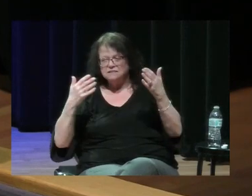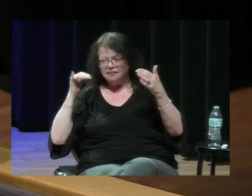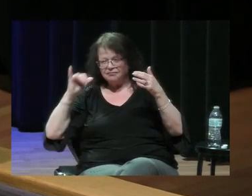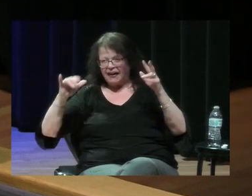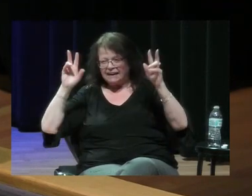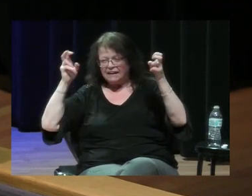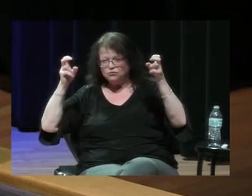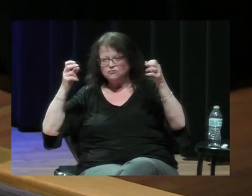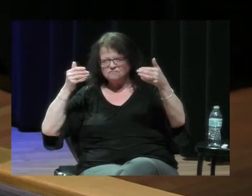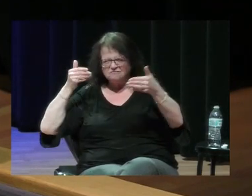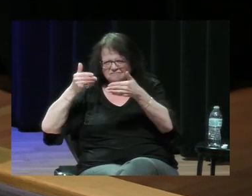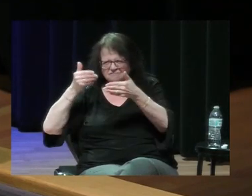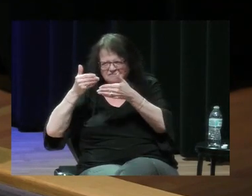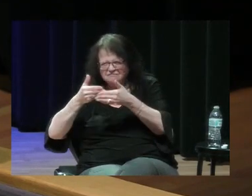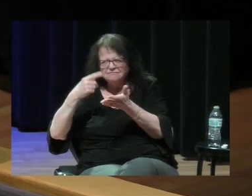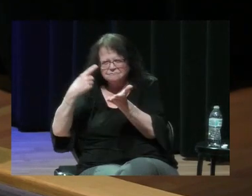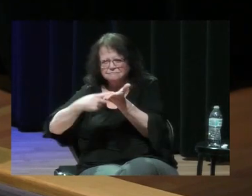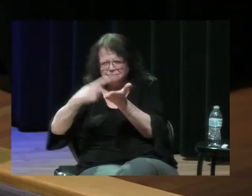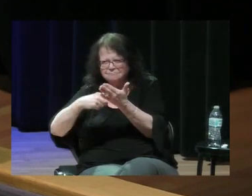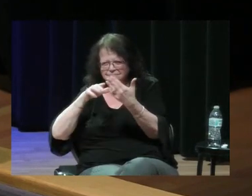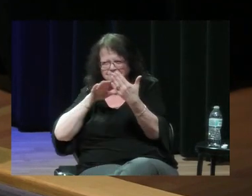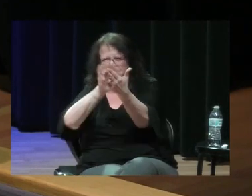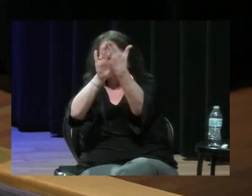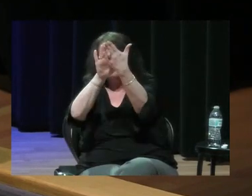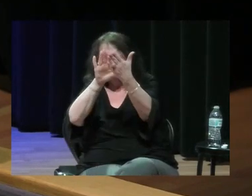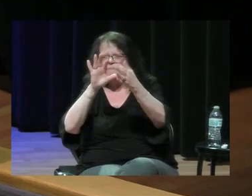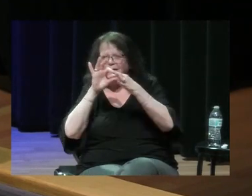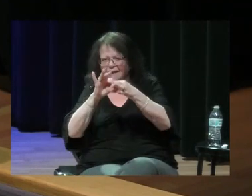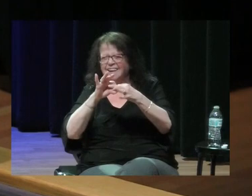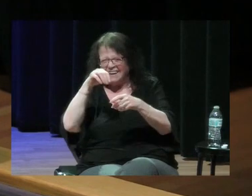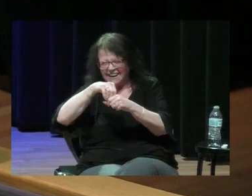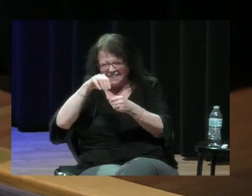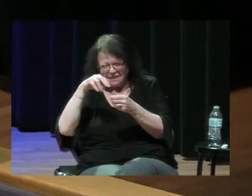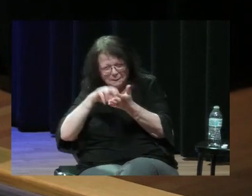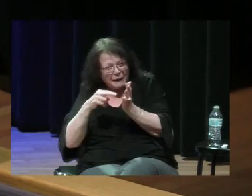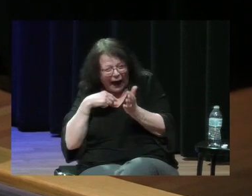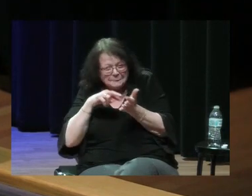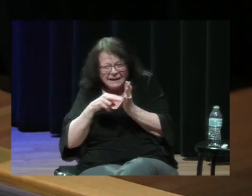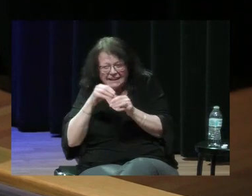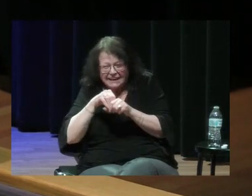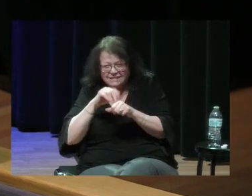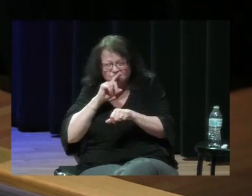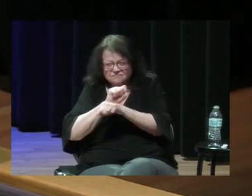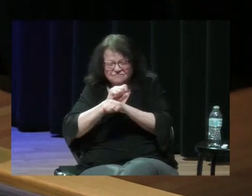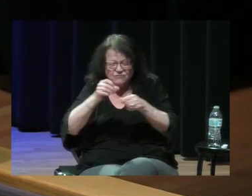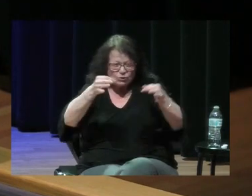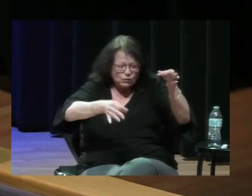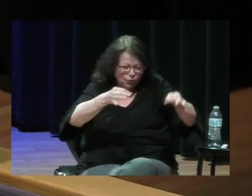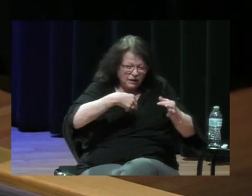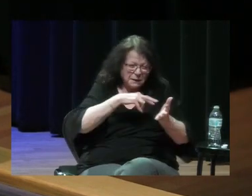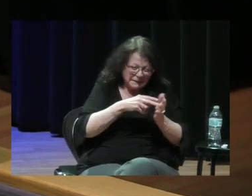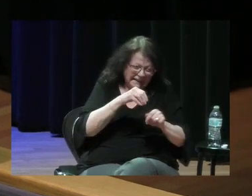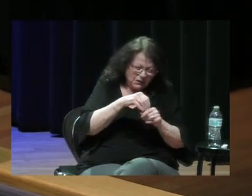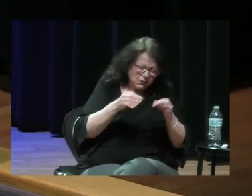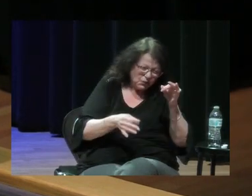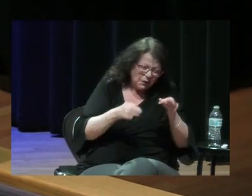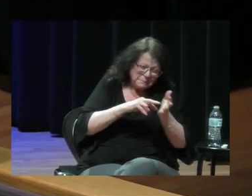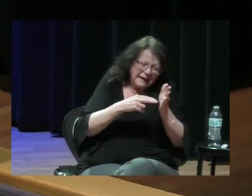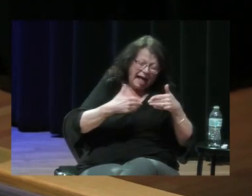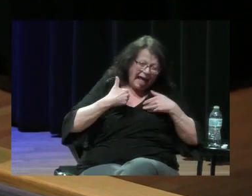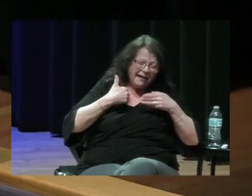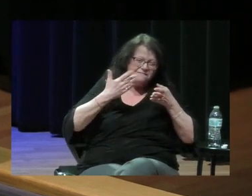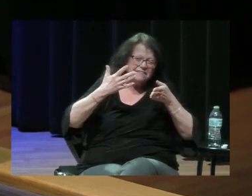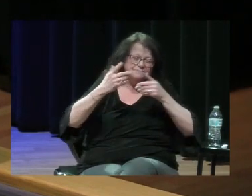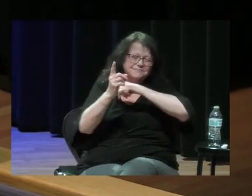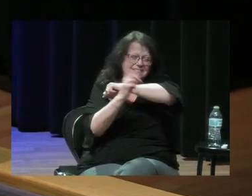real way, in like a, I like a legal process way to have this conversation with actual consequences. And so I